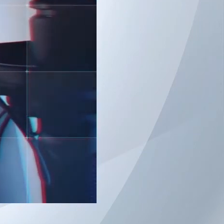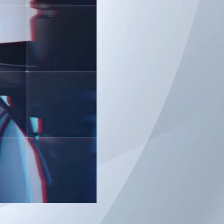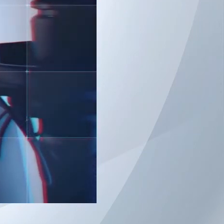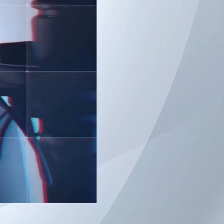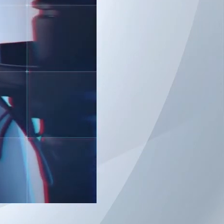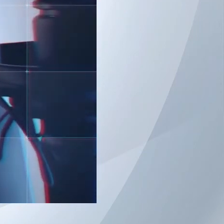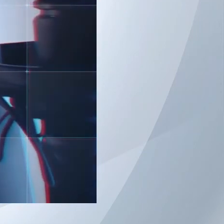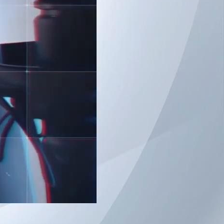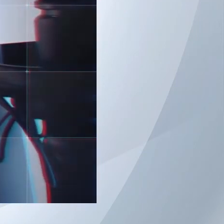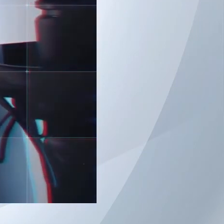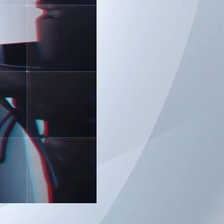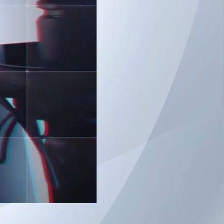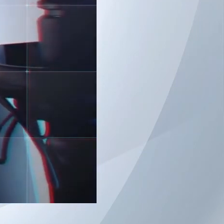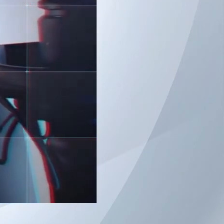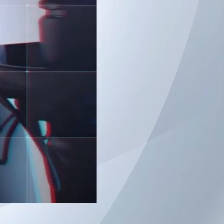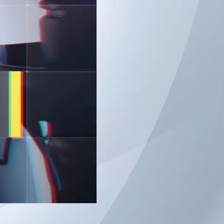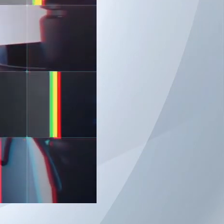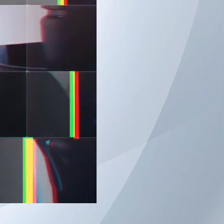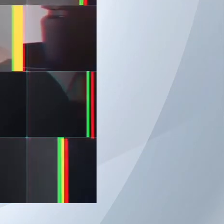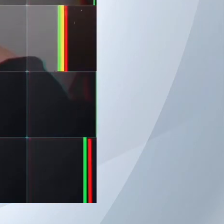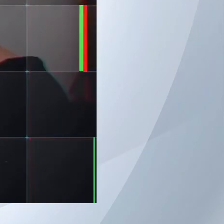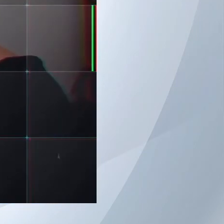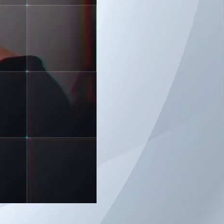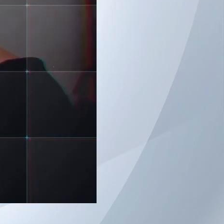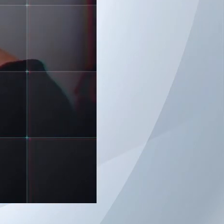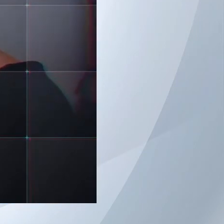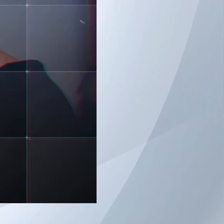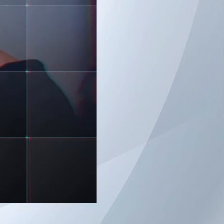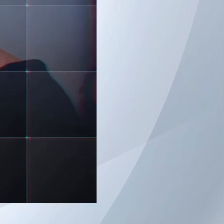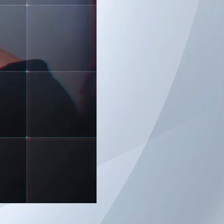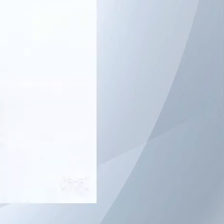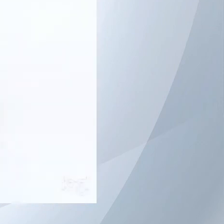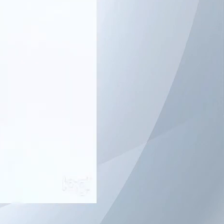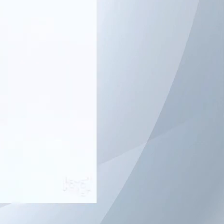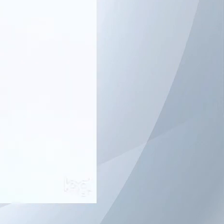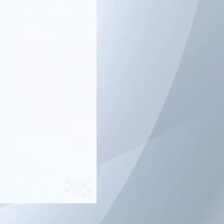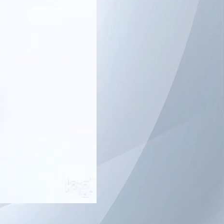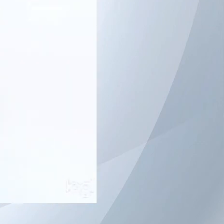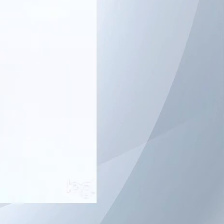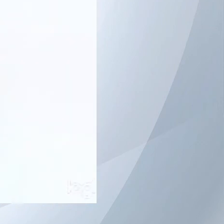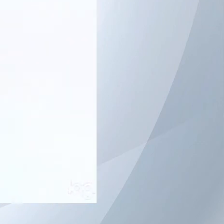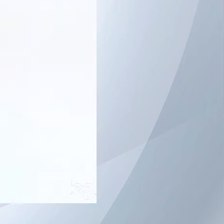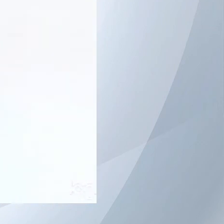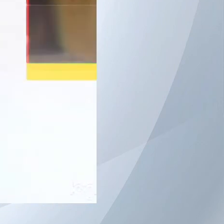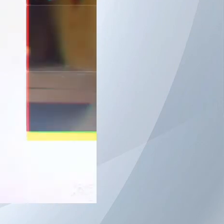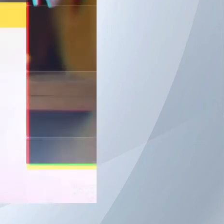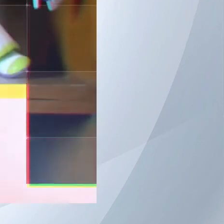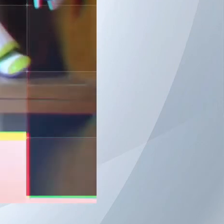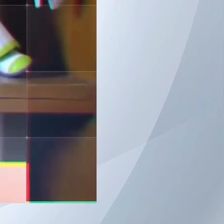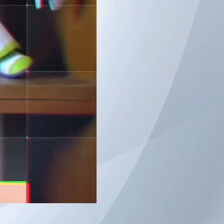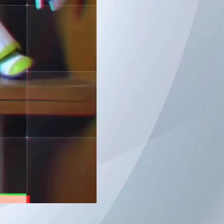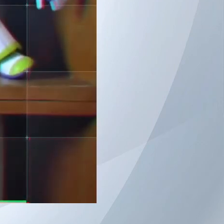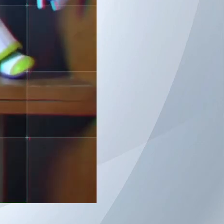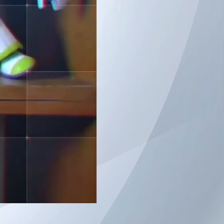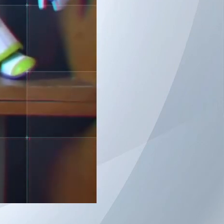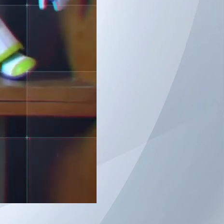Hi, I'm Sarah Lane from Scotland. Bonjour, I'm Charlene from France. Hello, I'm Ruth from France.